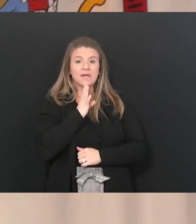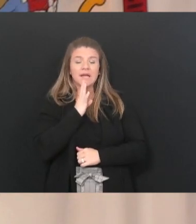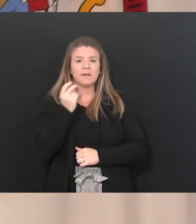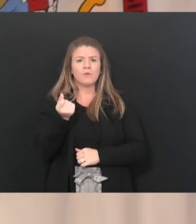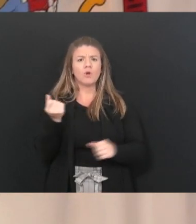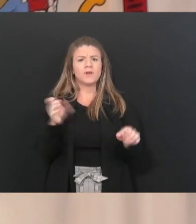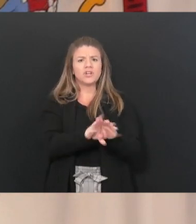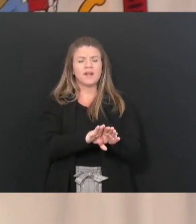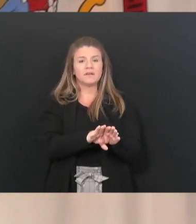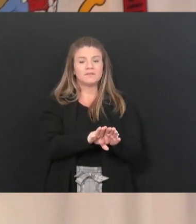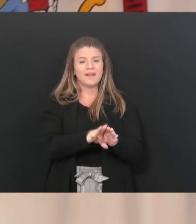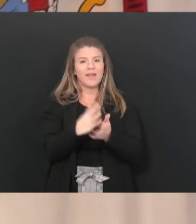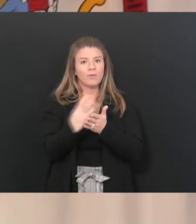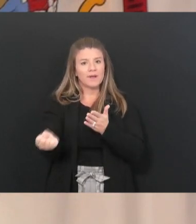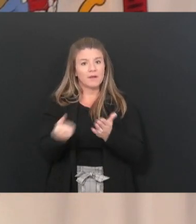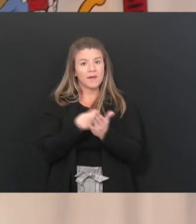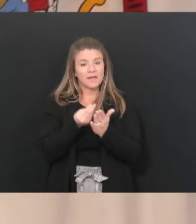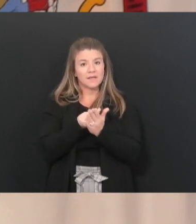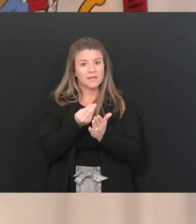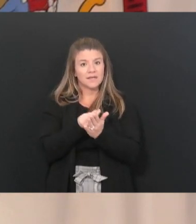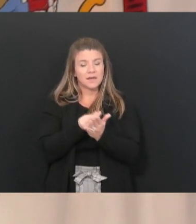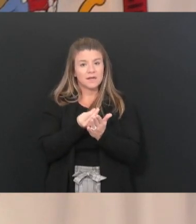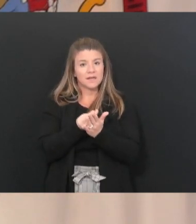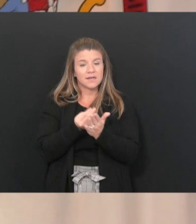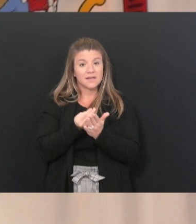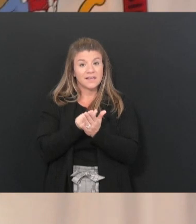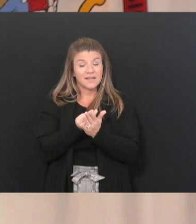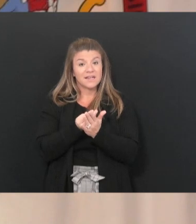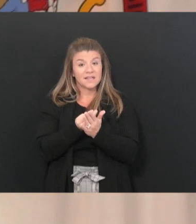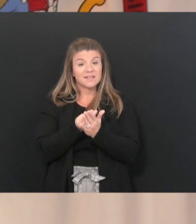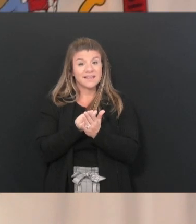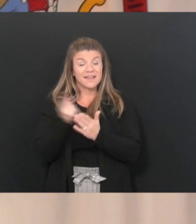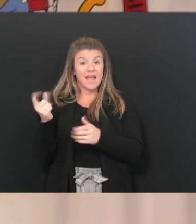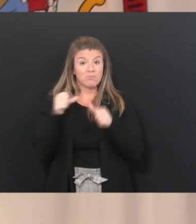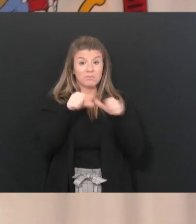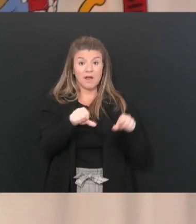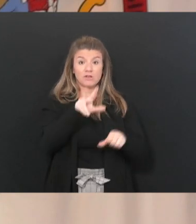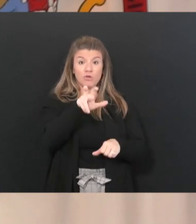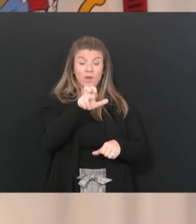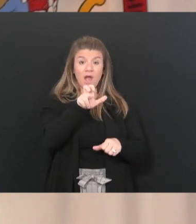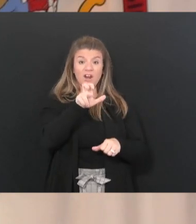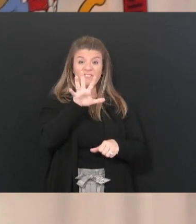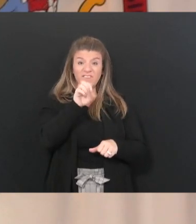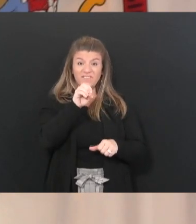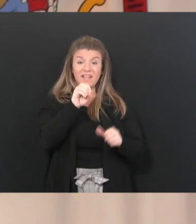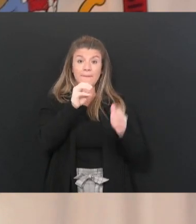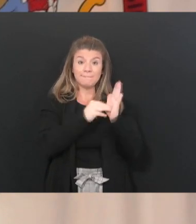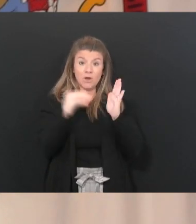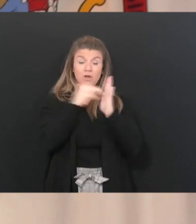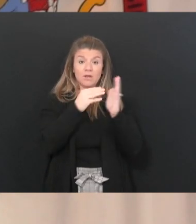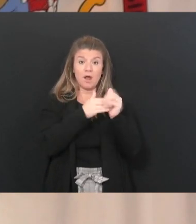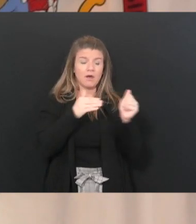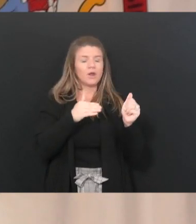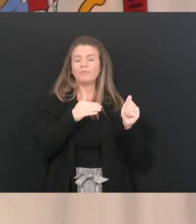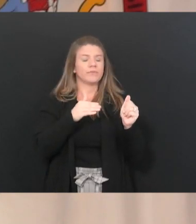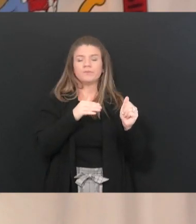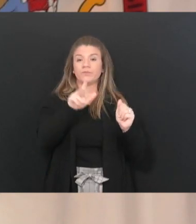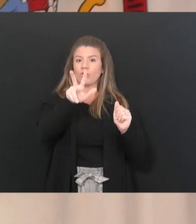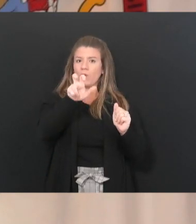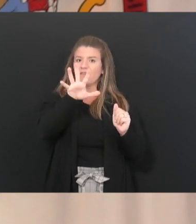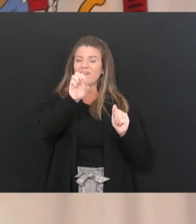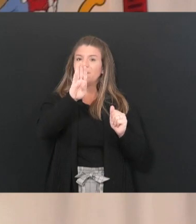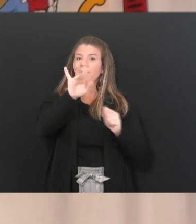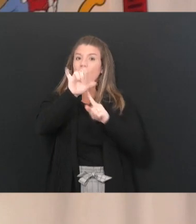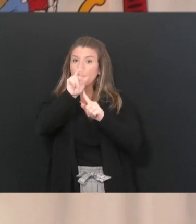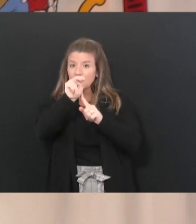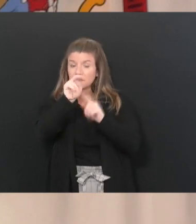it down because they ran out of money. They put $350 million out there in the beginning, or $350 billion,